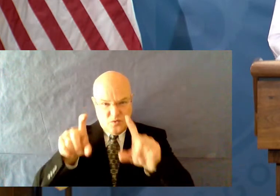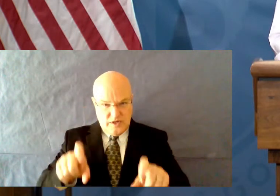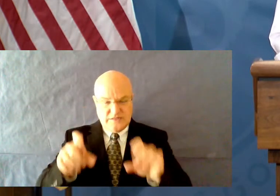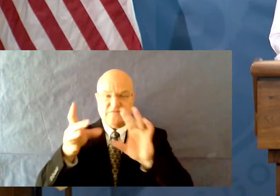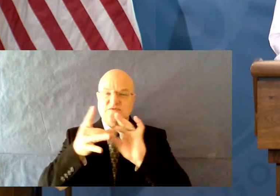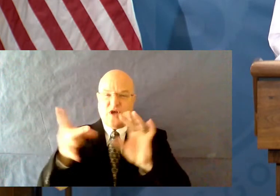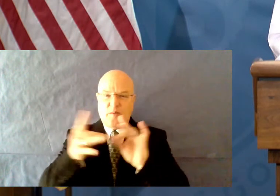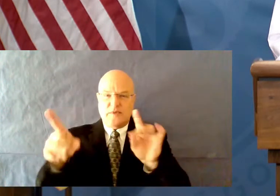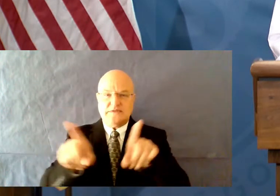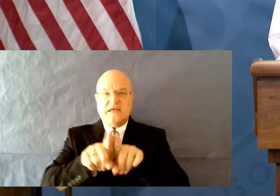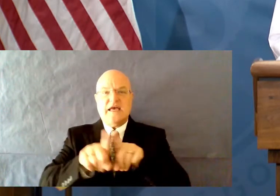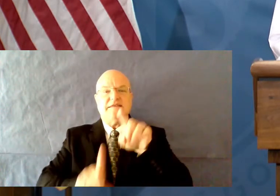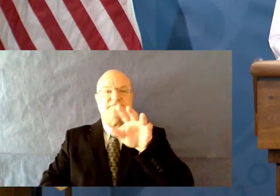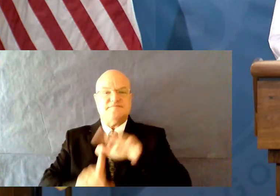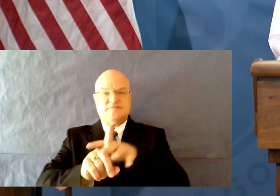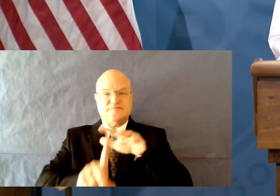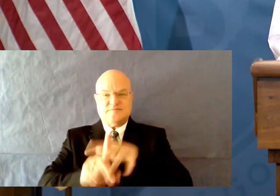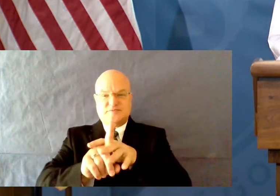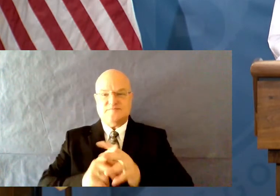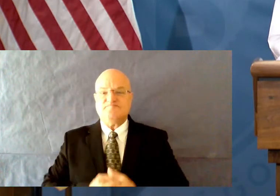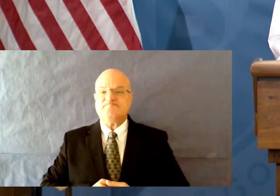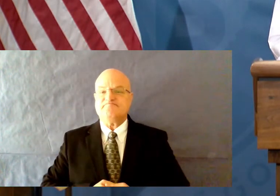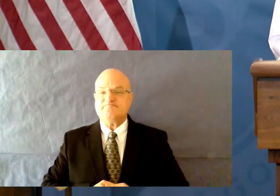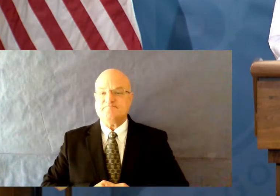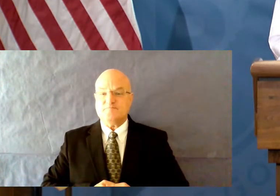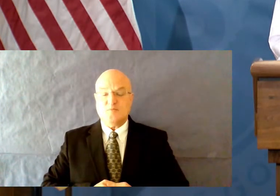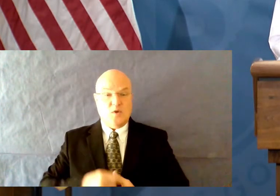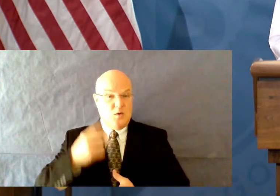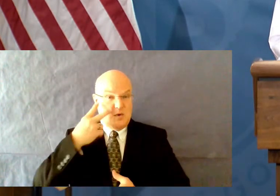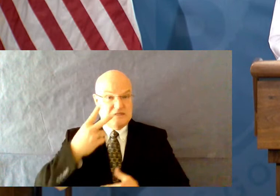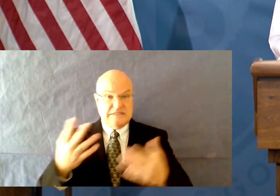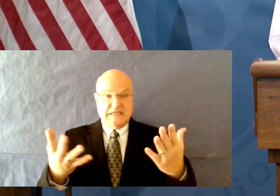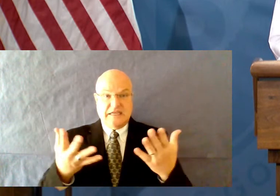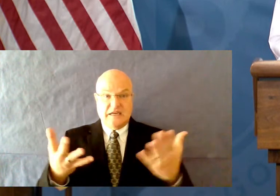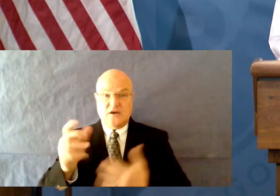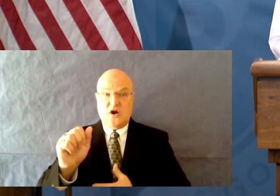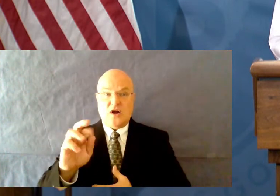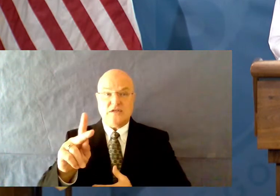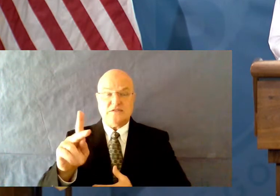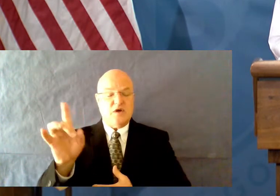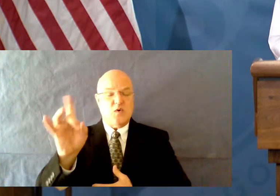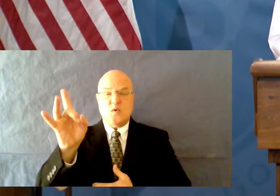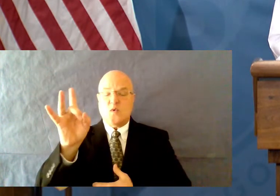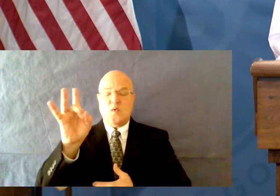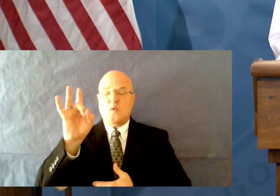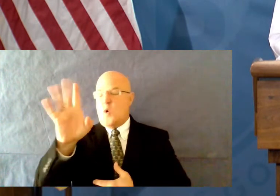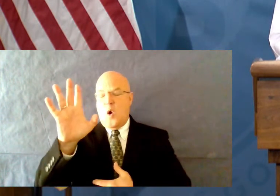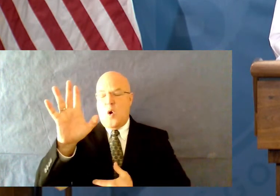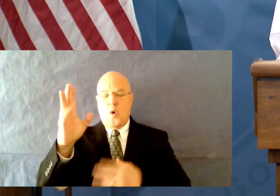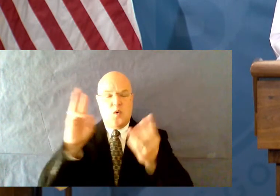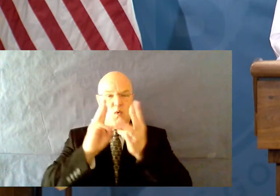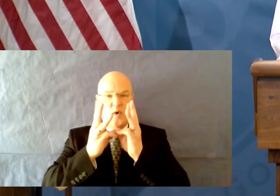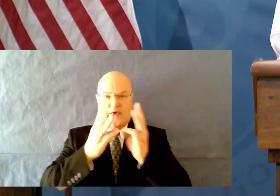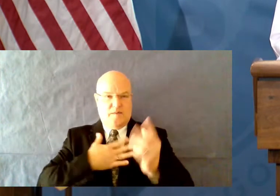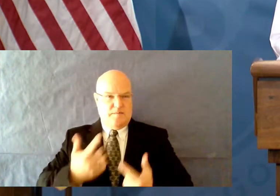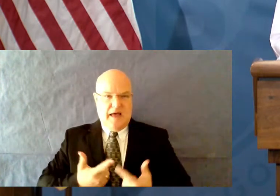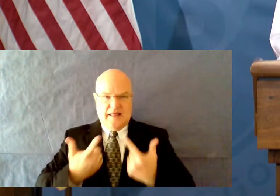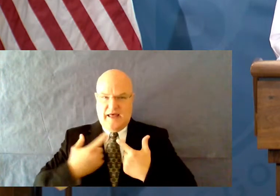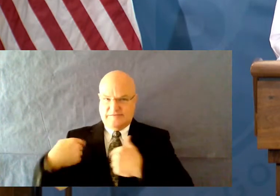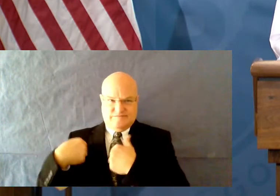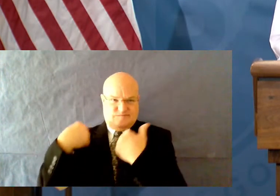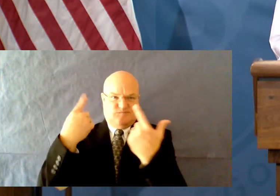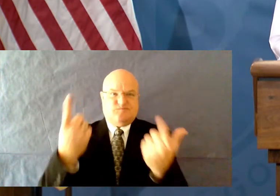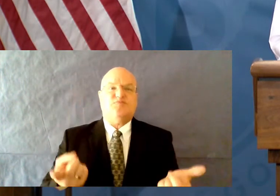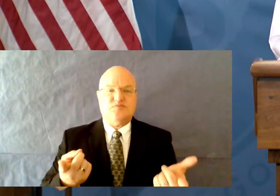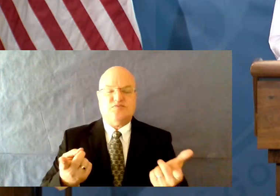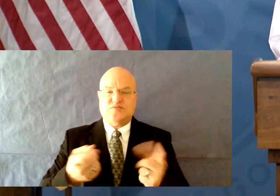need arises. What we're seeing in Arkansas is the most severe weather event in my lifetime. This is